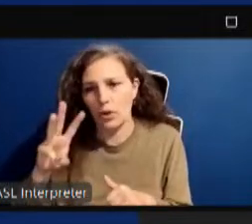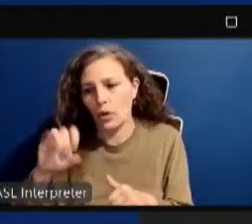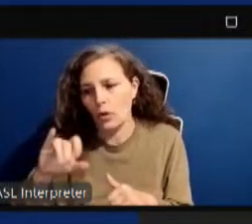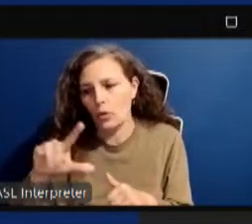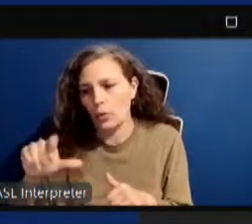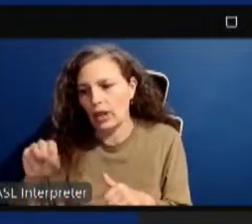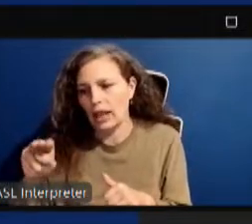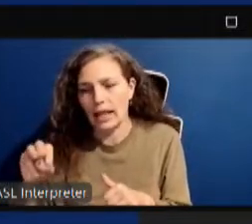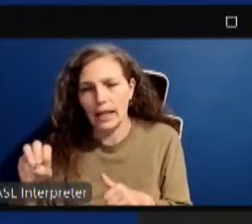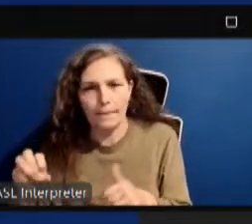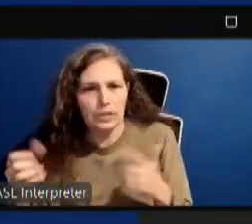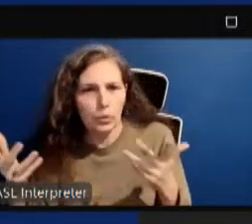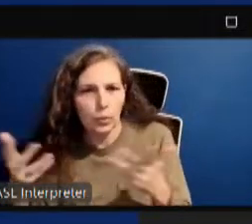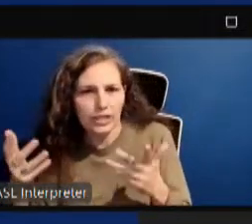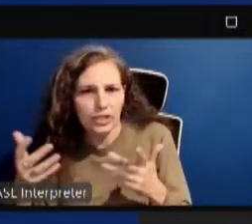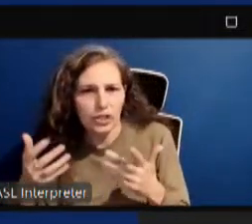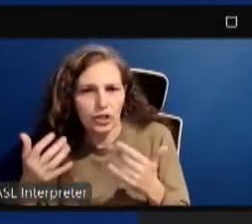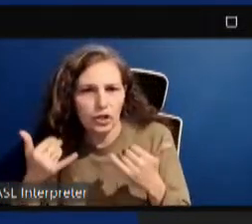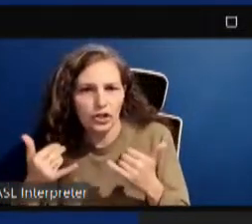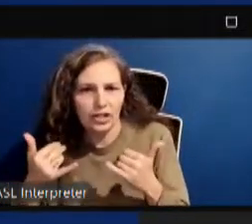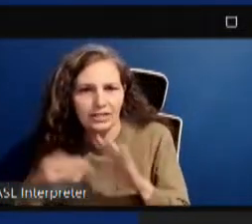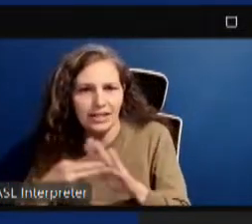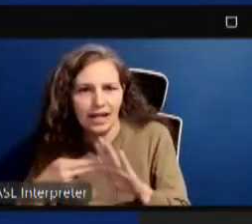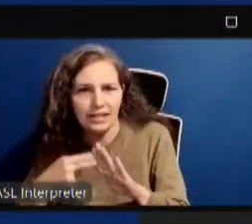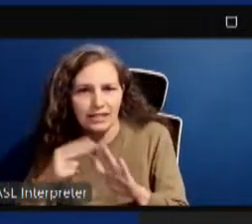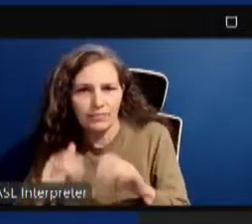that are still listed as missing is?